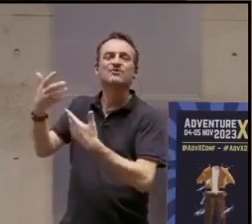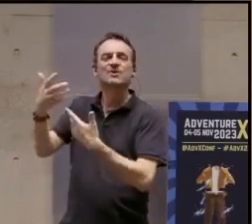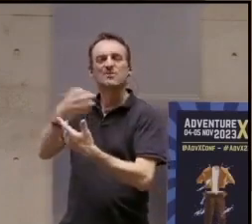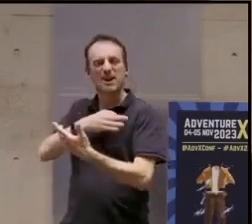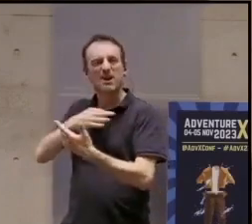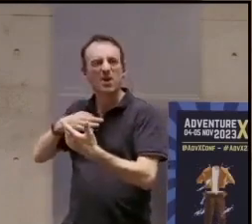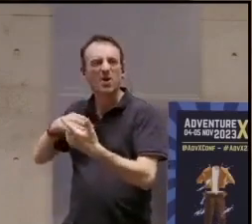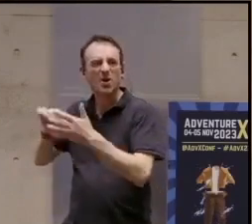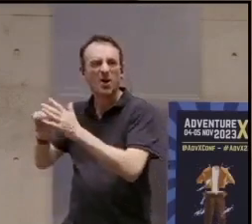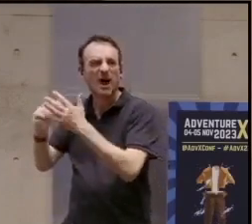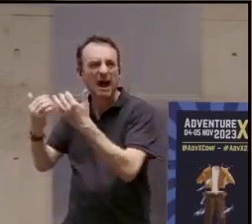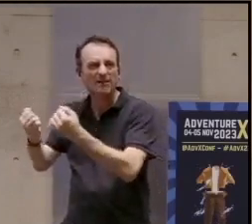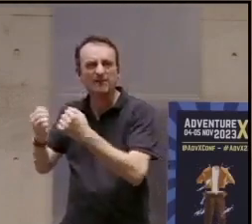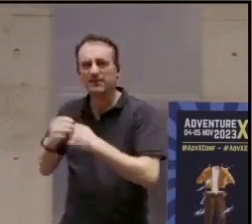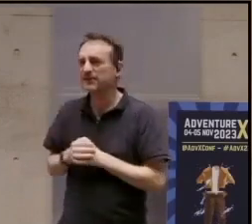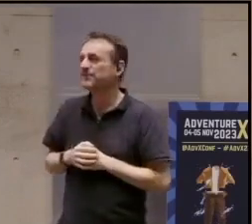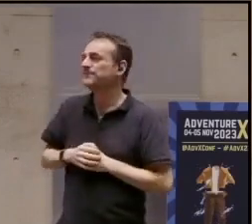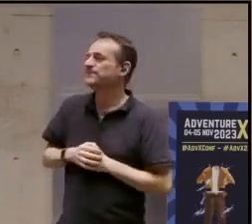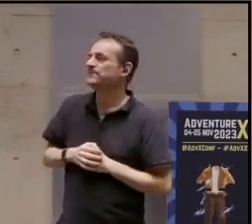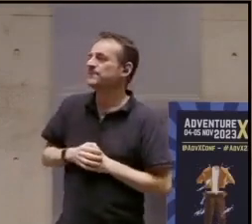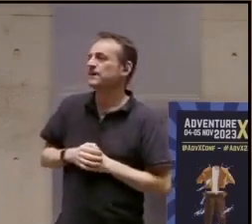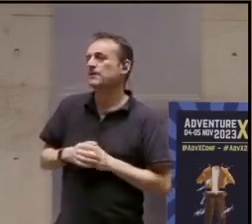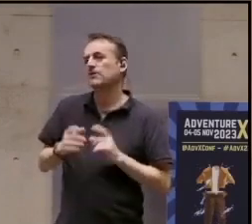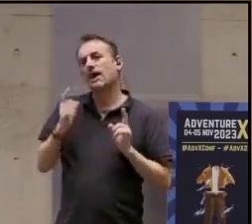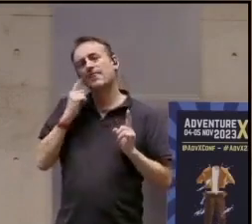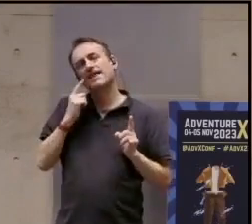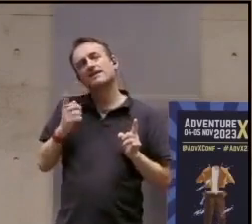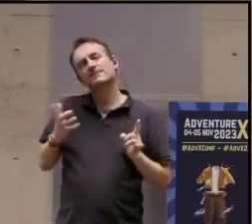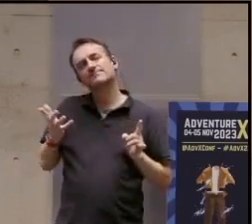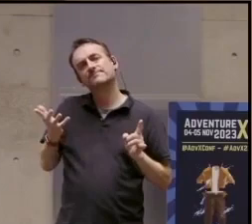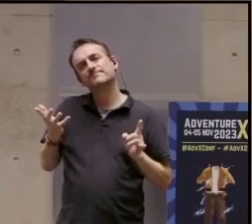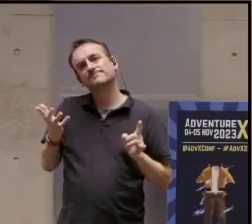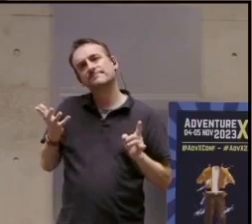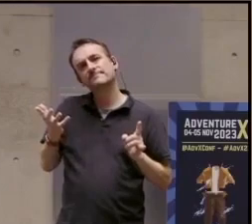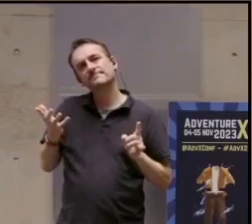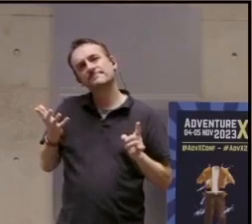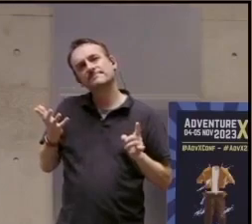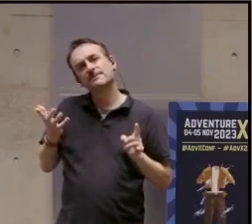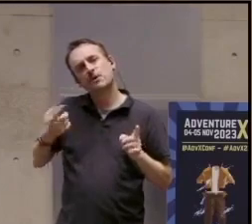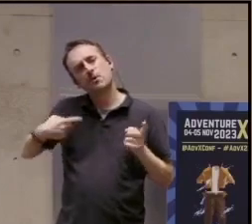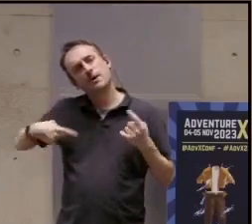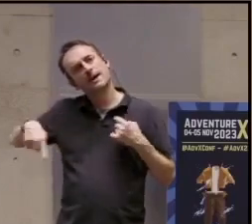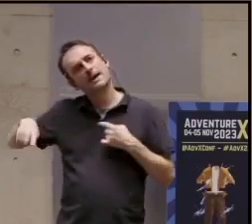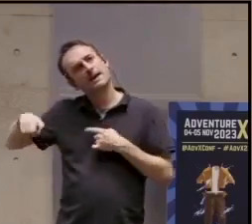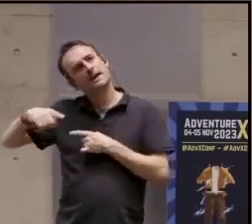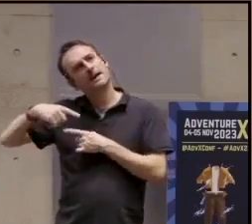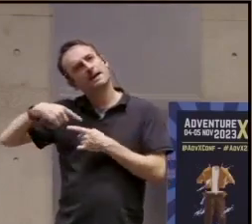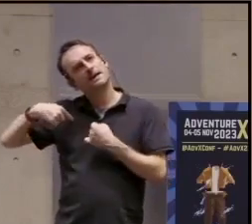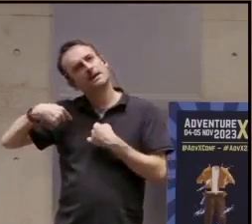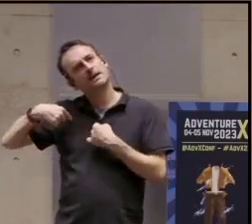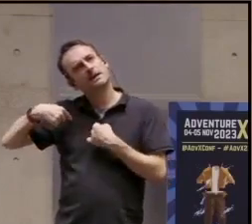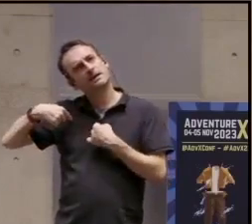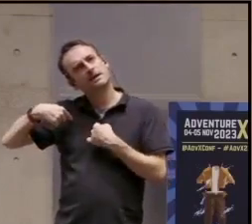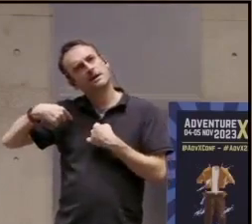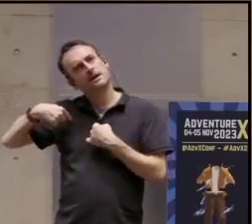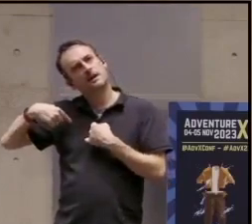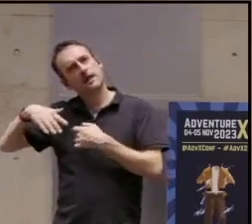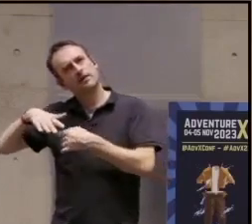And I think it's fair to say that we don't translate that or carry it over